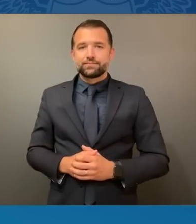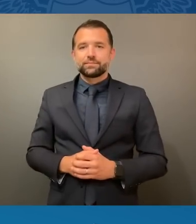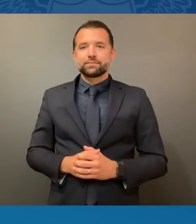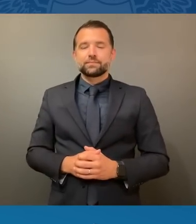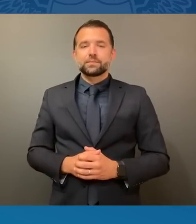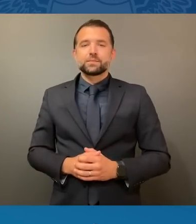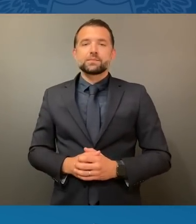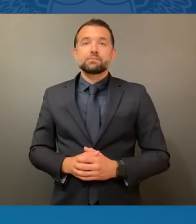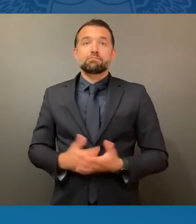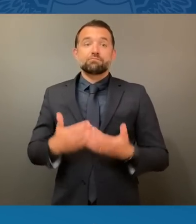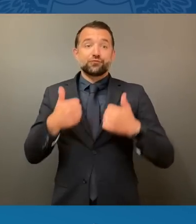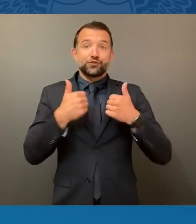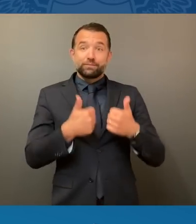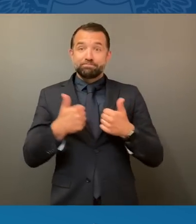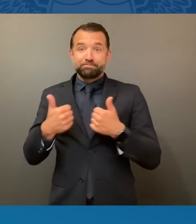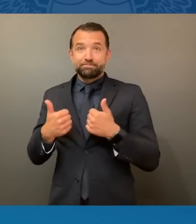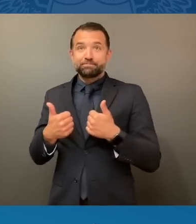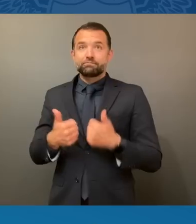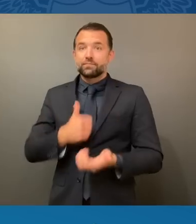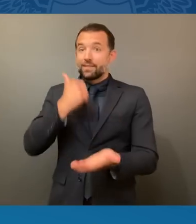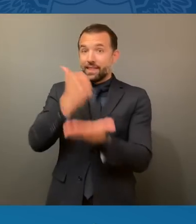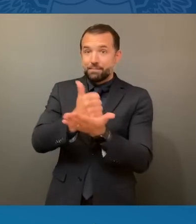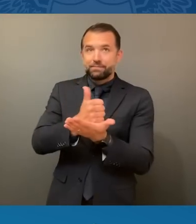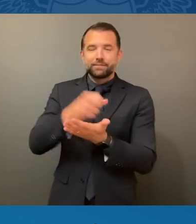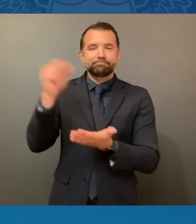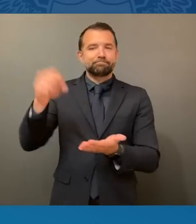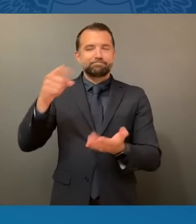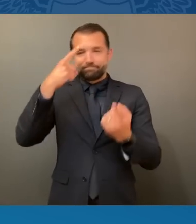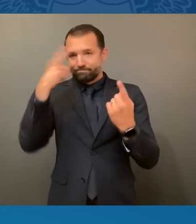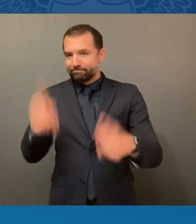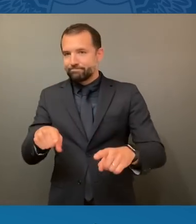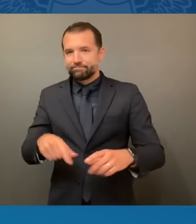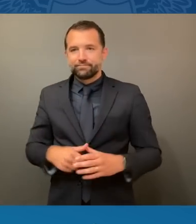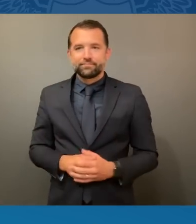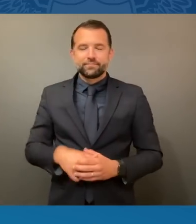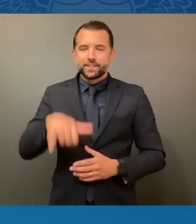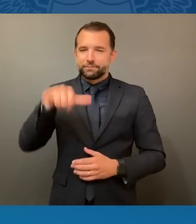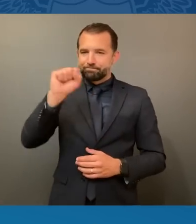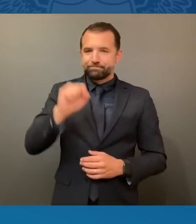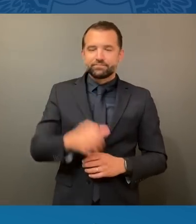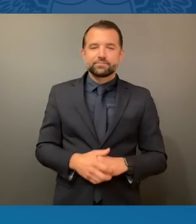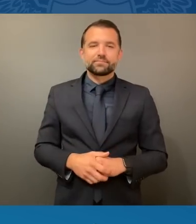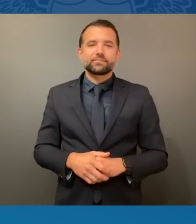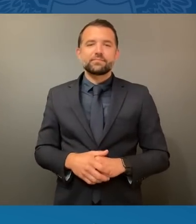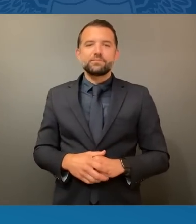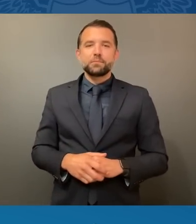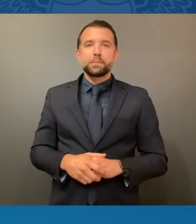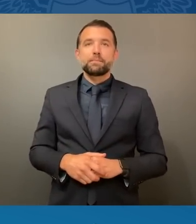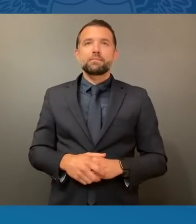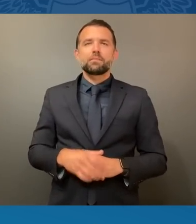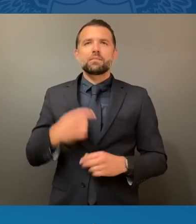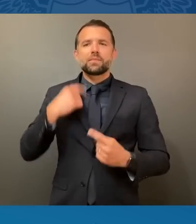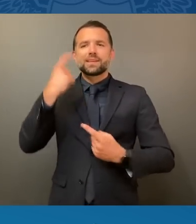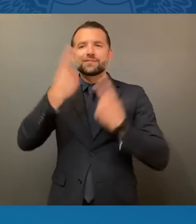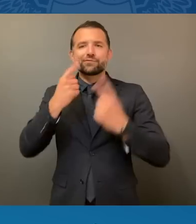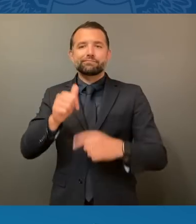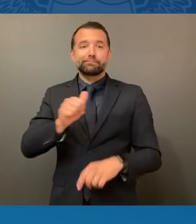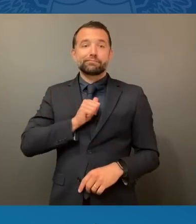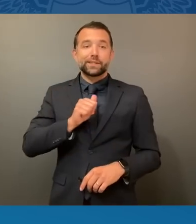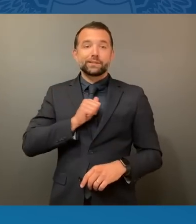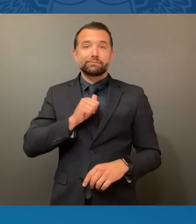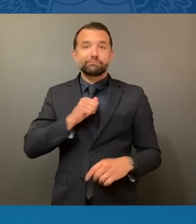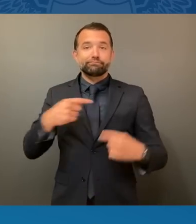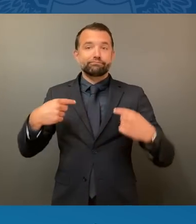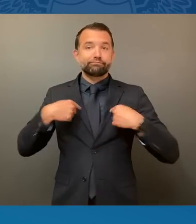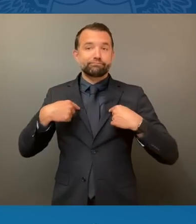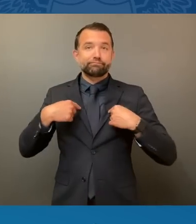right. Amen. Okay? Right. That's exactly right. And I do consider myself a joyful warrior. Yes, you do.